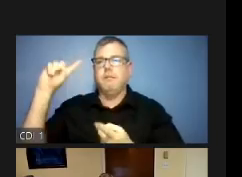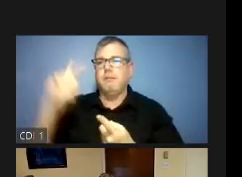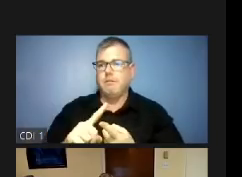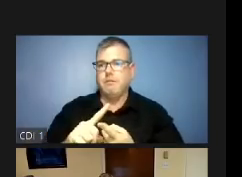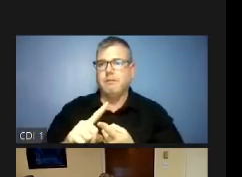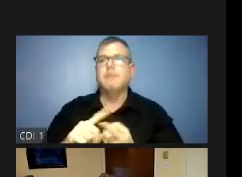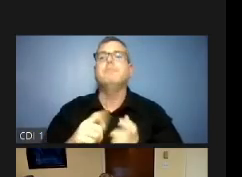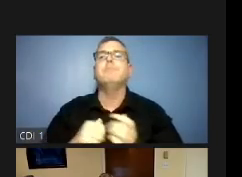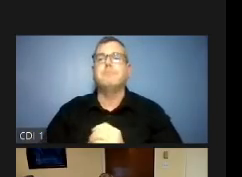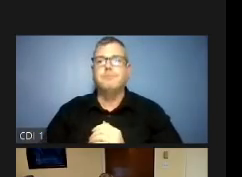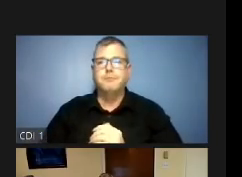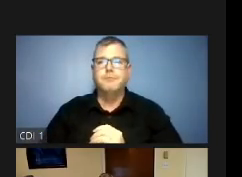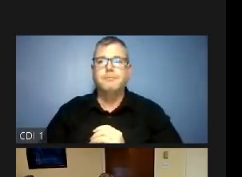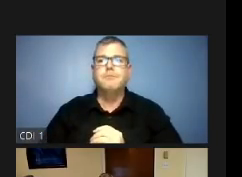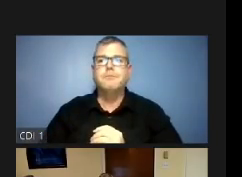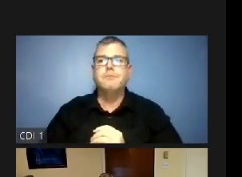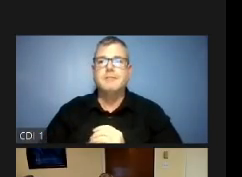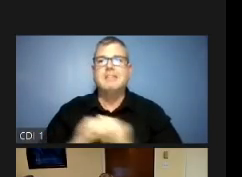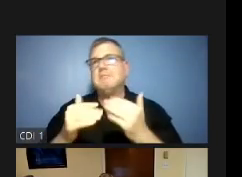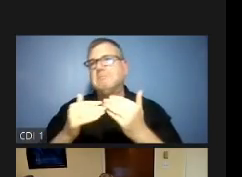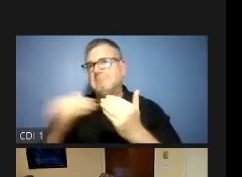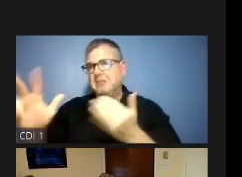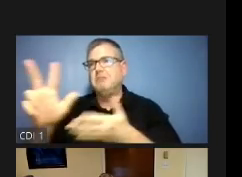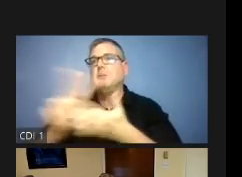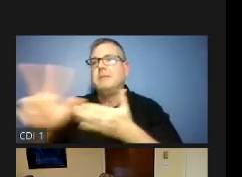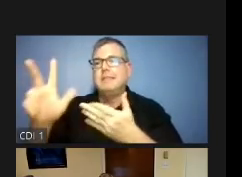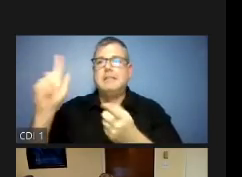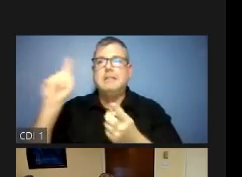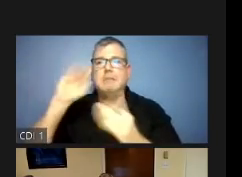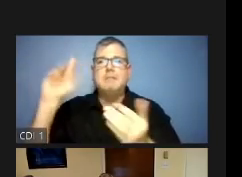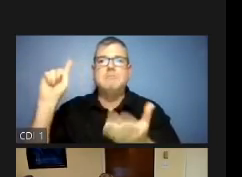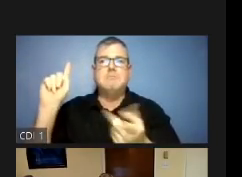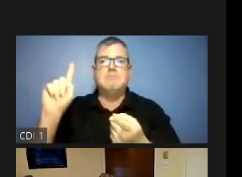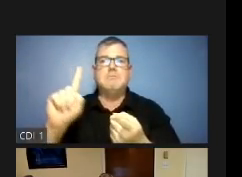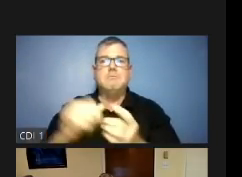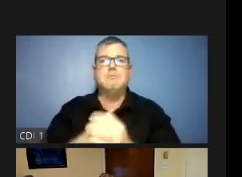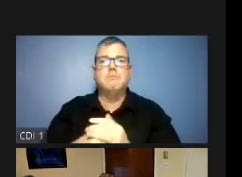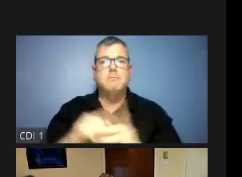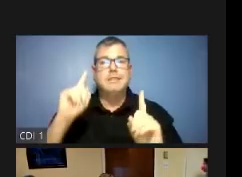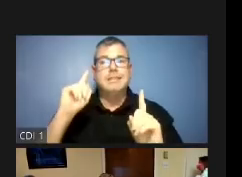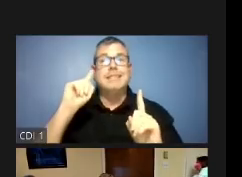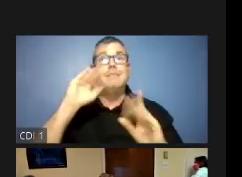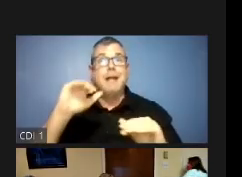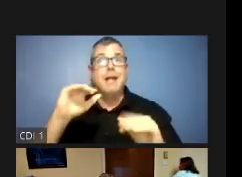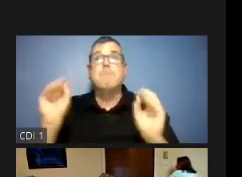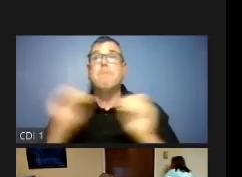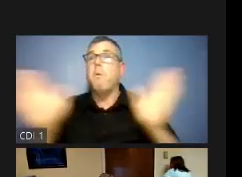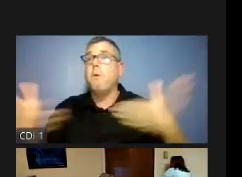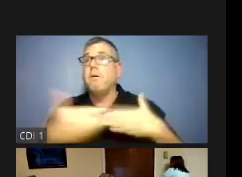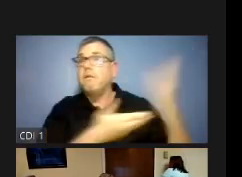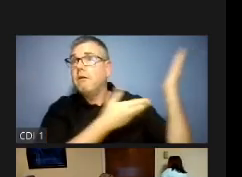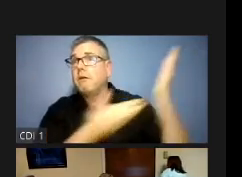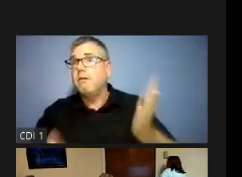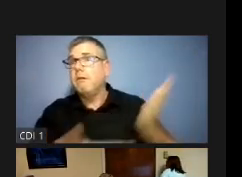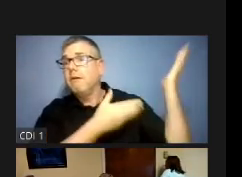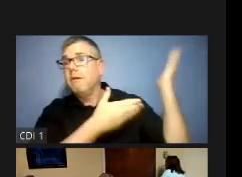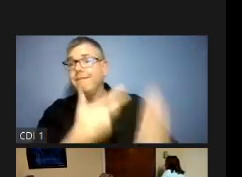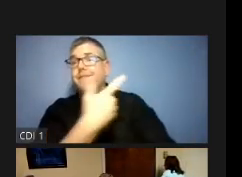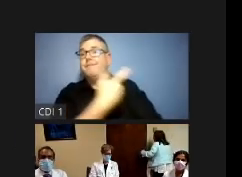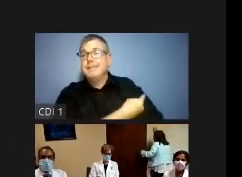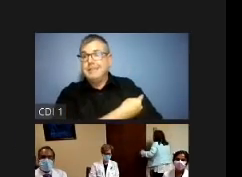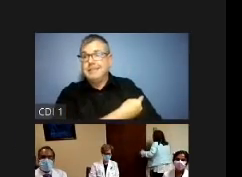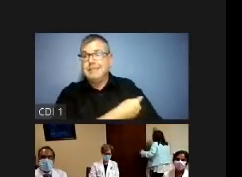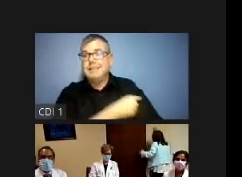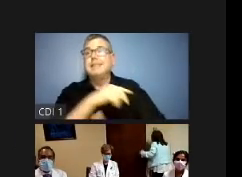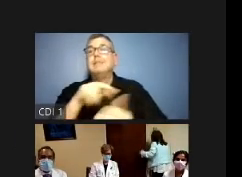clear federal plan and more doses from the state. We are vaccinating more groups. A month from now, we'll be able to be